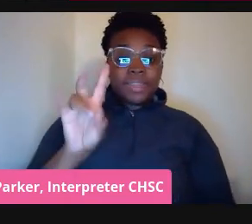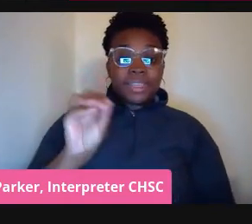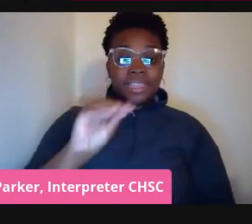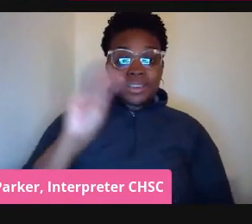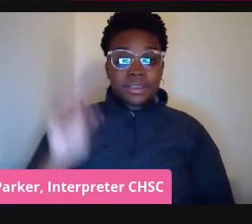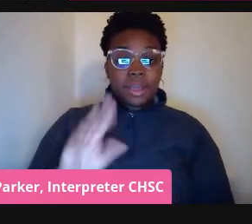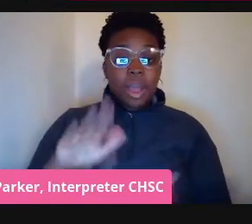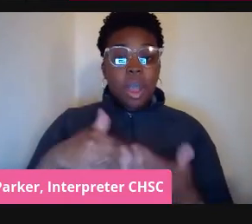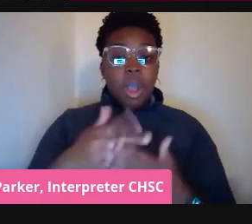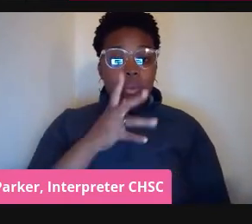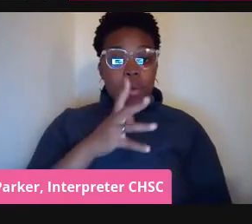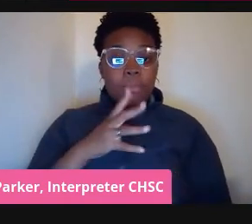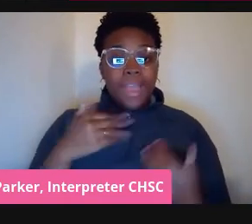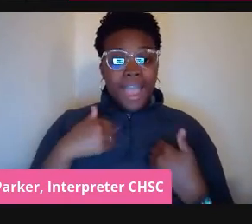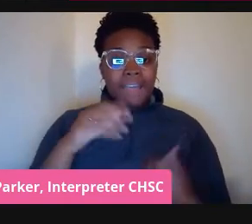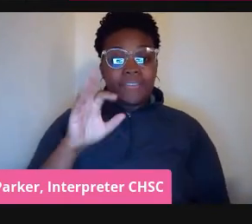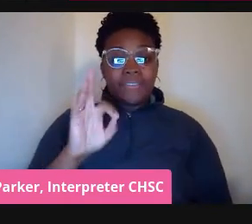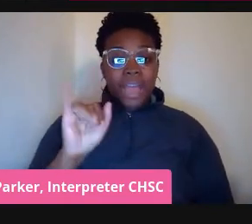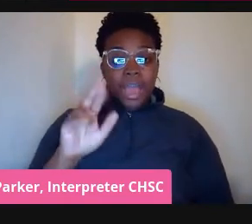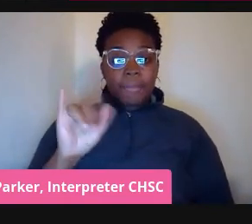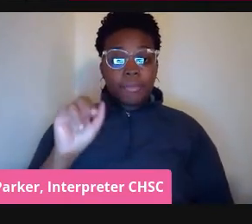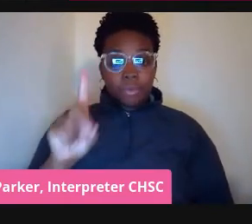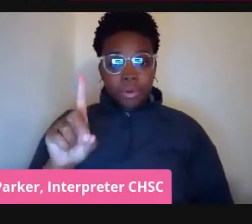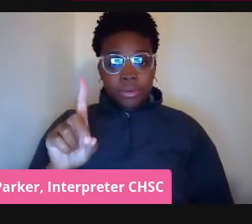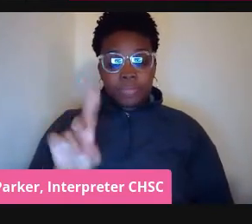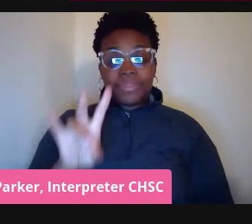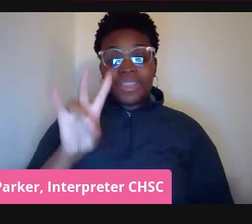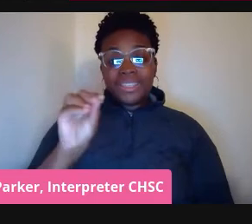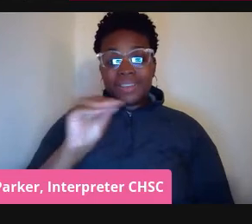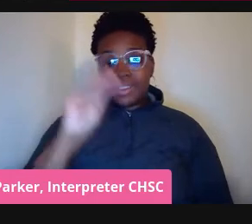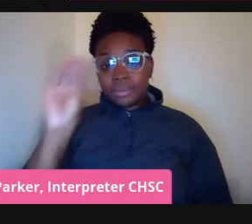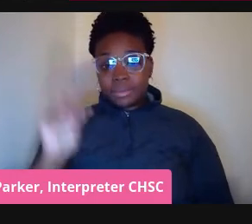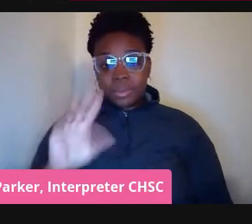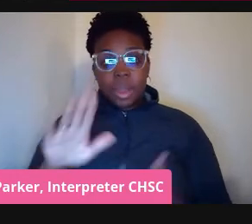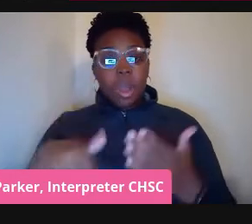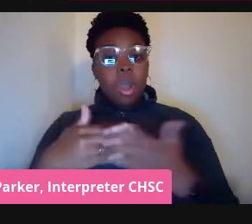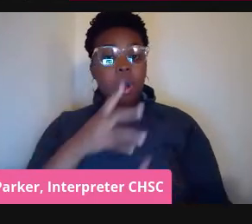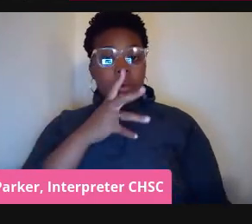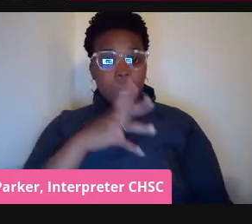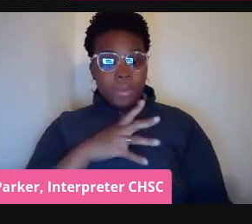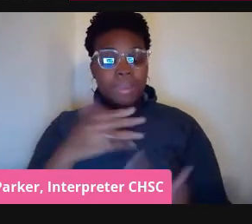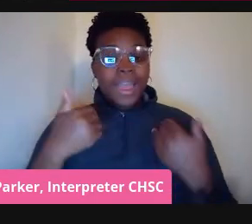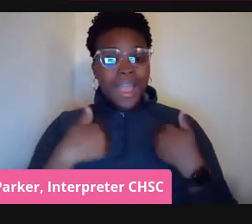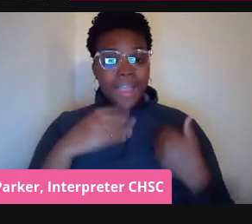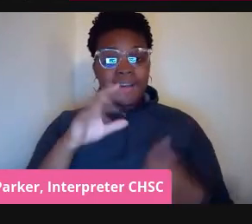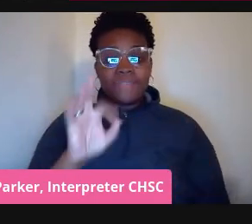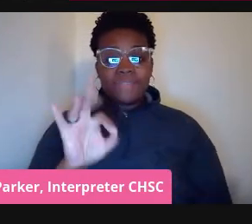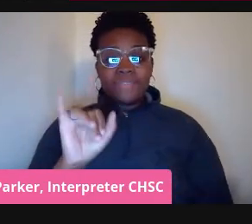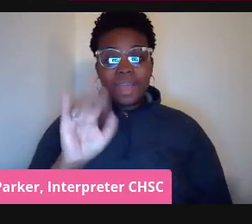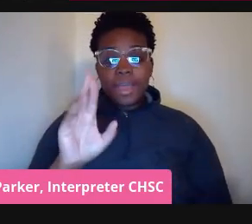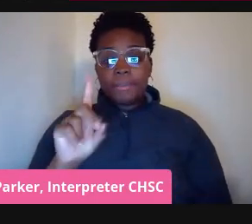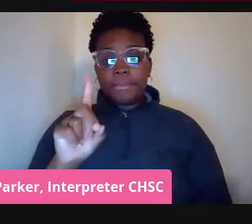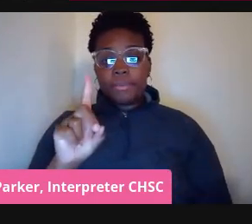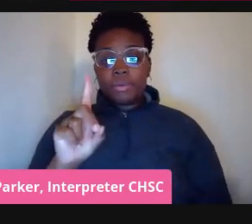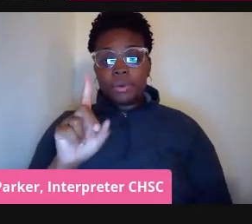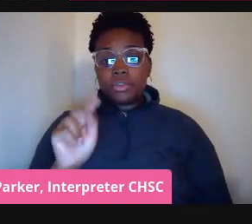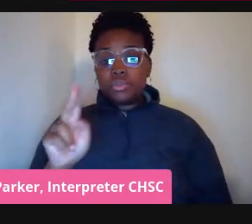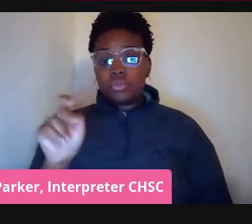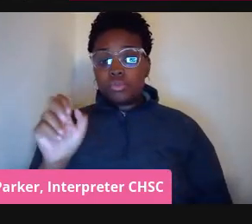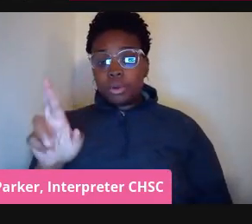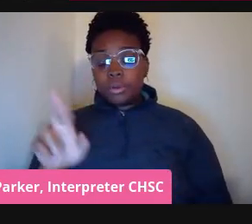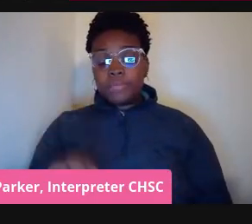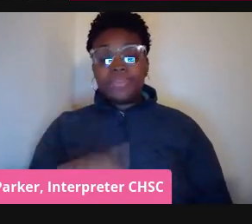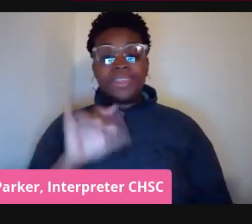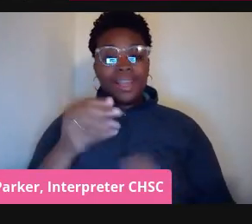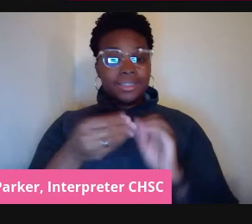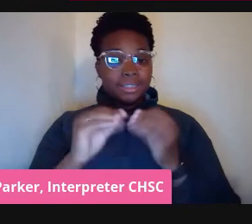women have fibroids. Let's just put that out there first. 70% of all women have fibroid tumors. That is a statistic